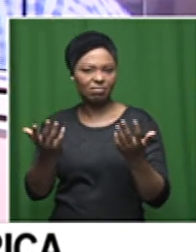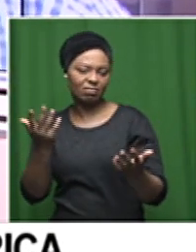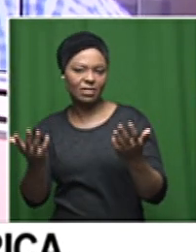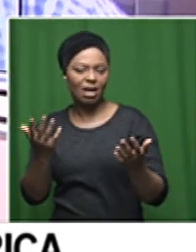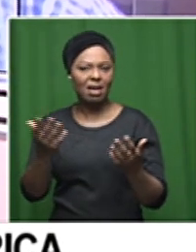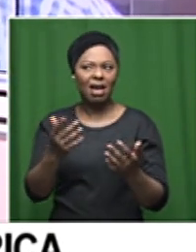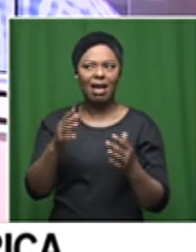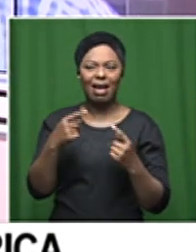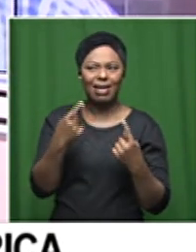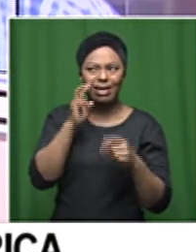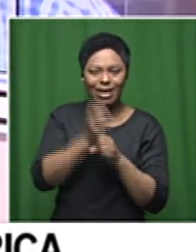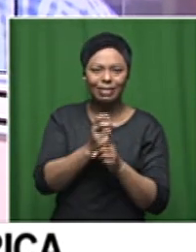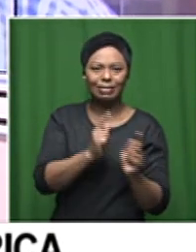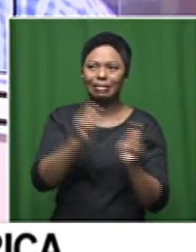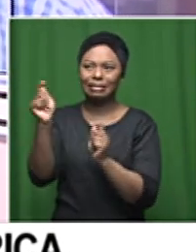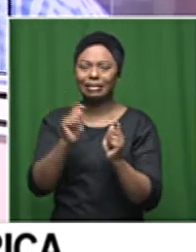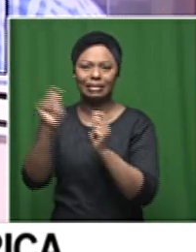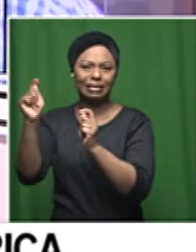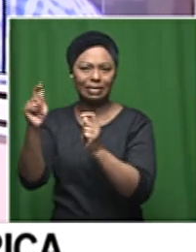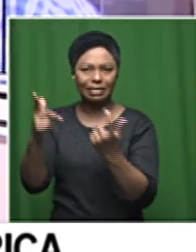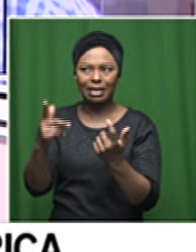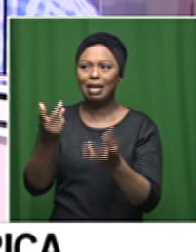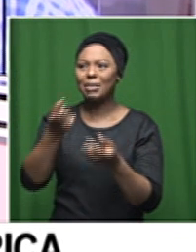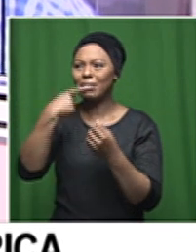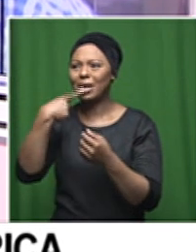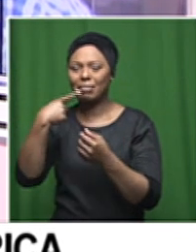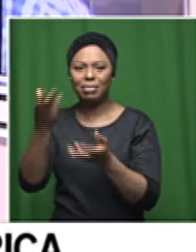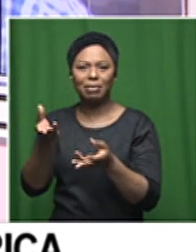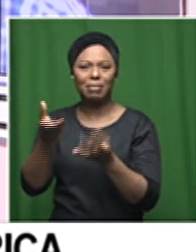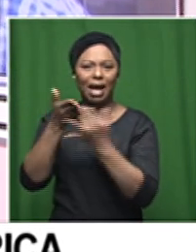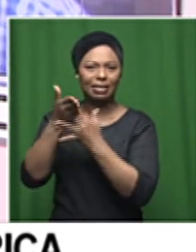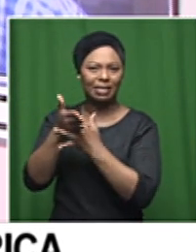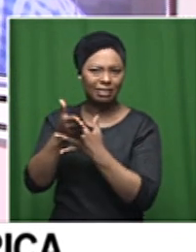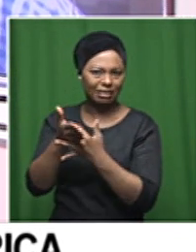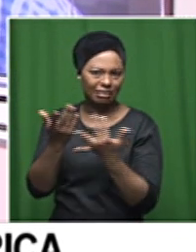other provinces due to their failure to provide certain services?